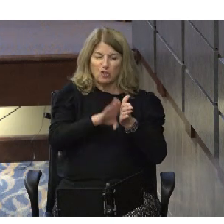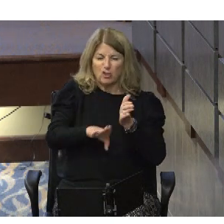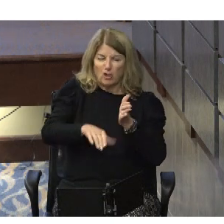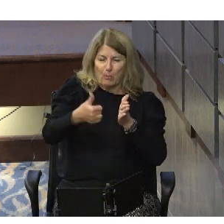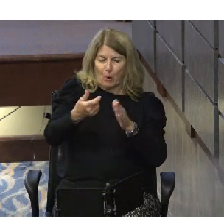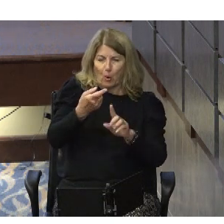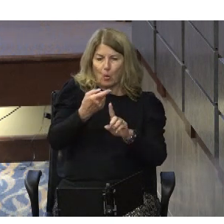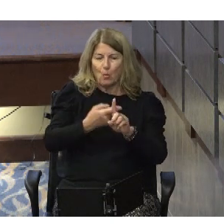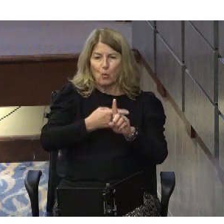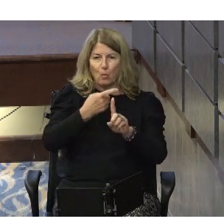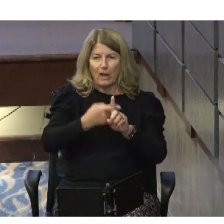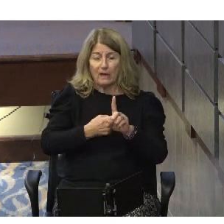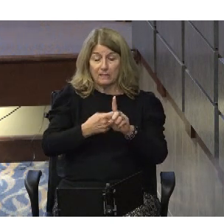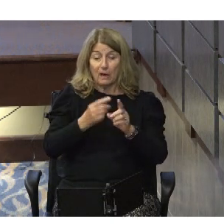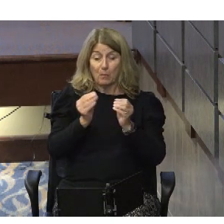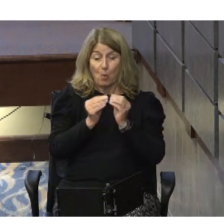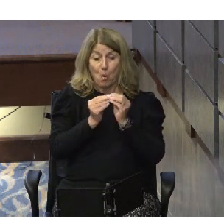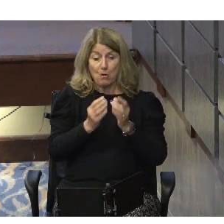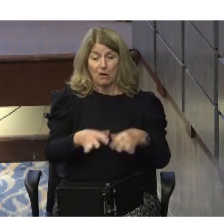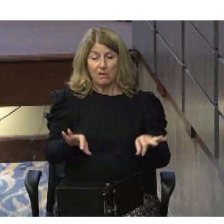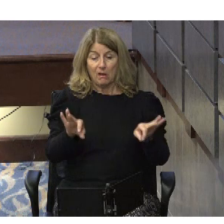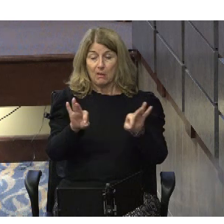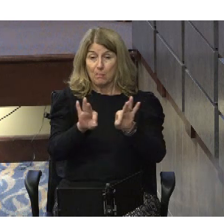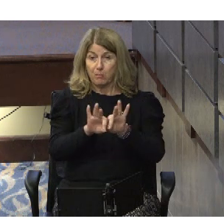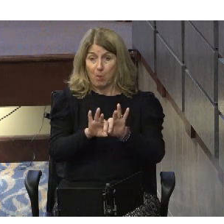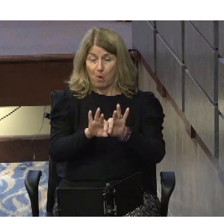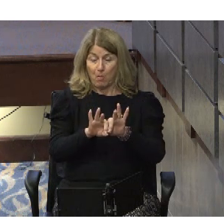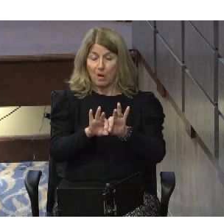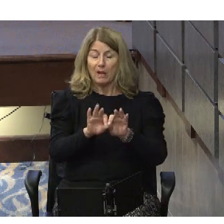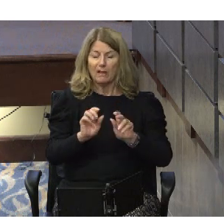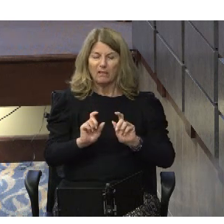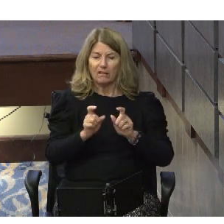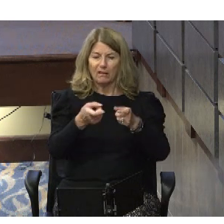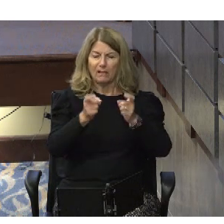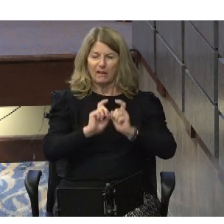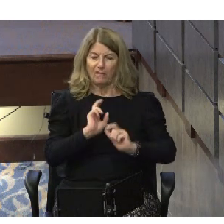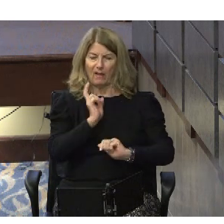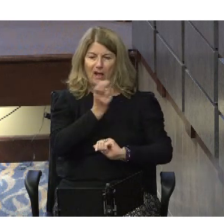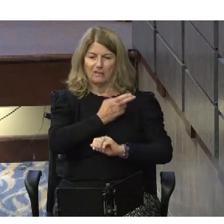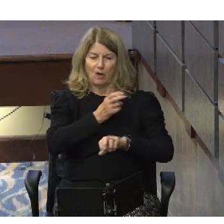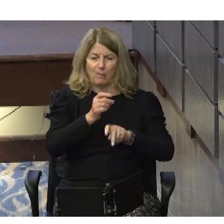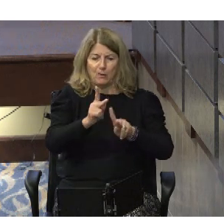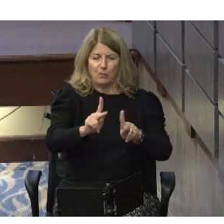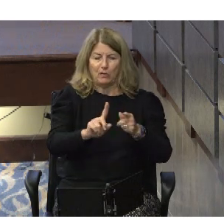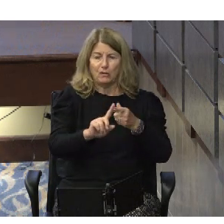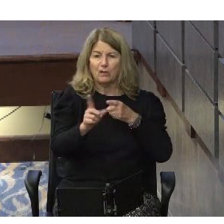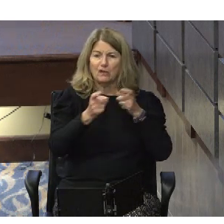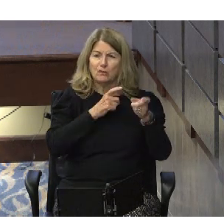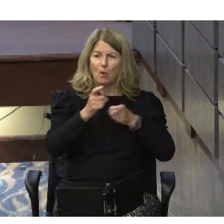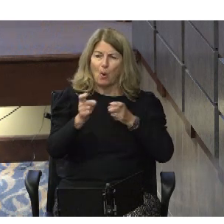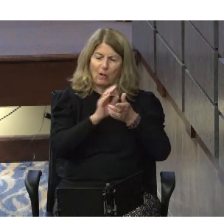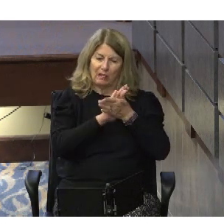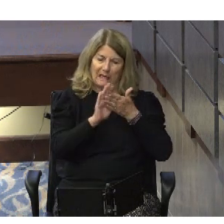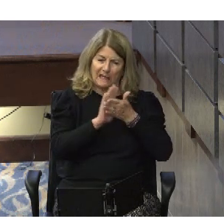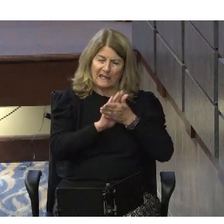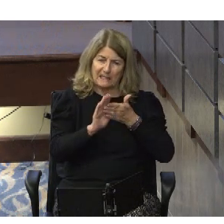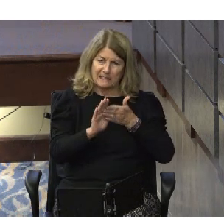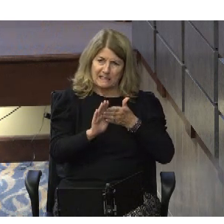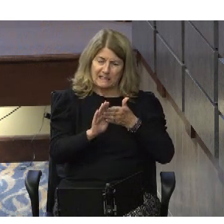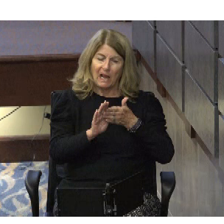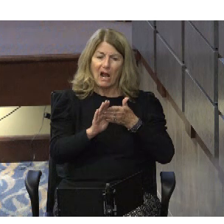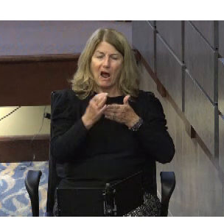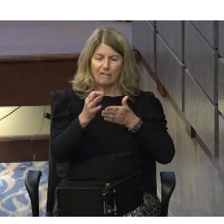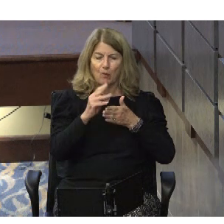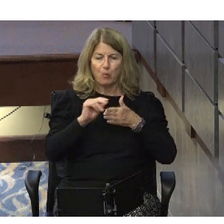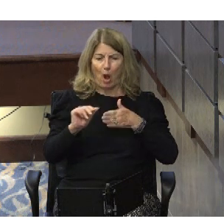But also, I think more importantly, it really provides us the opportunity to control the sanitary and cleanliness of these